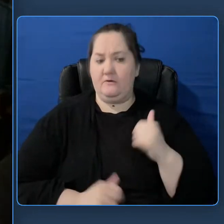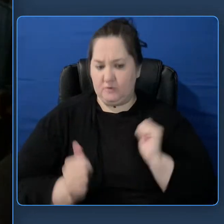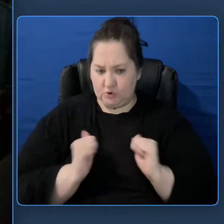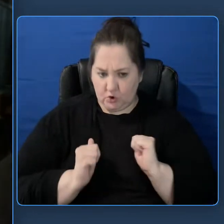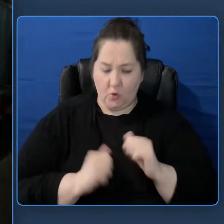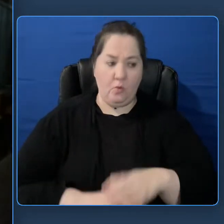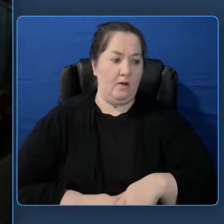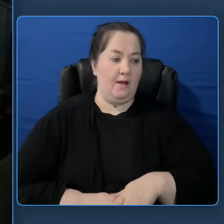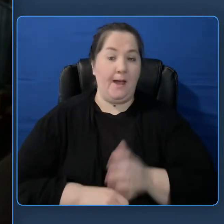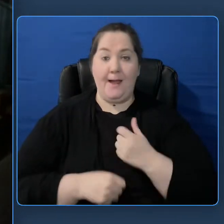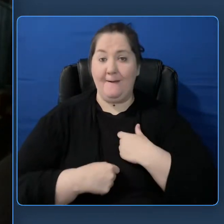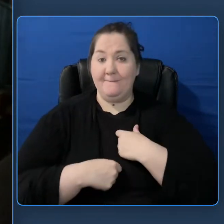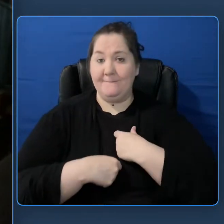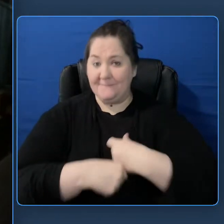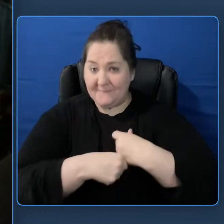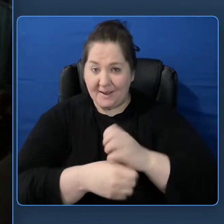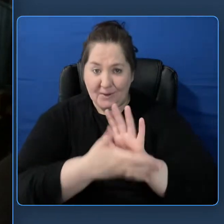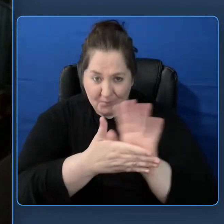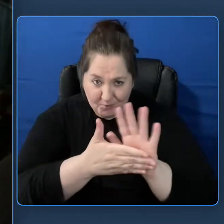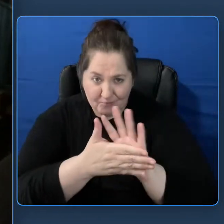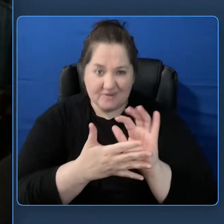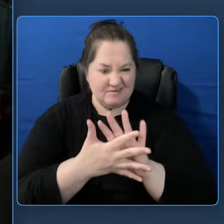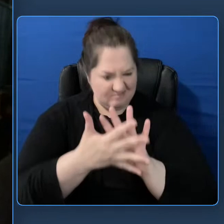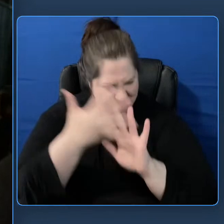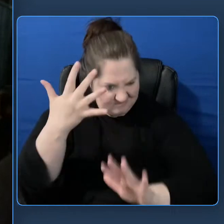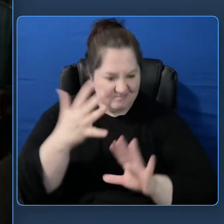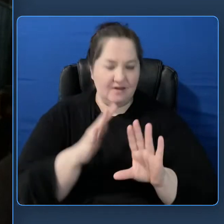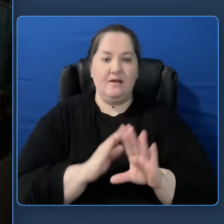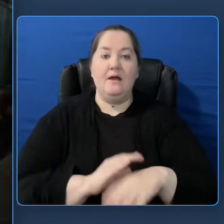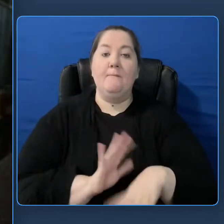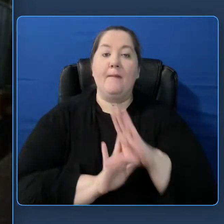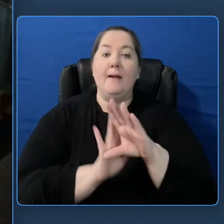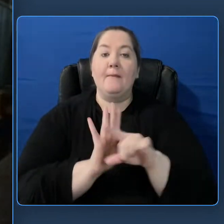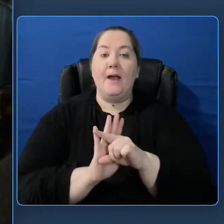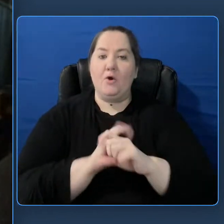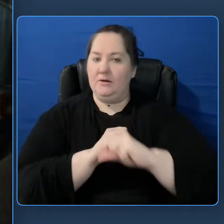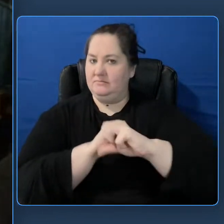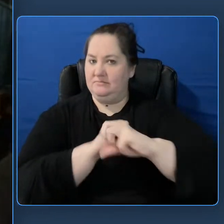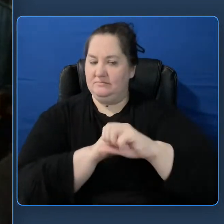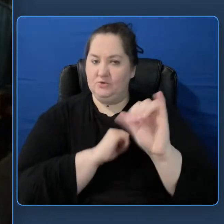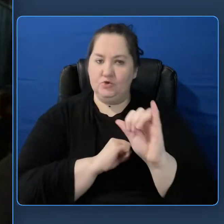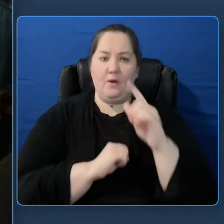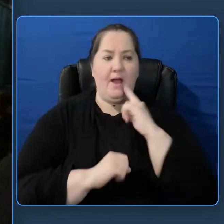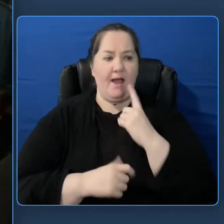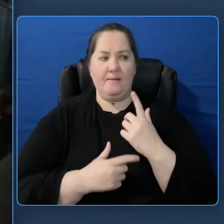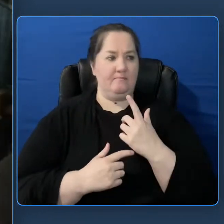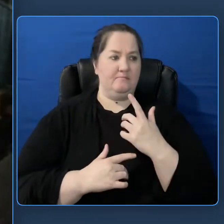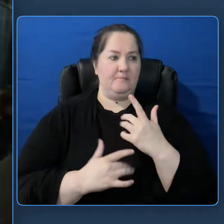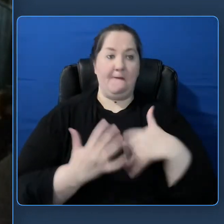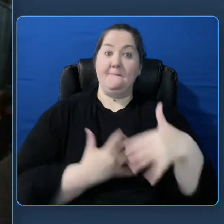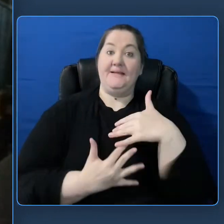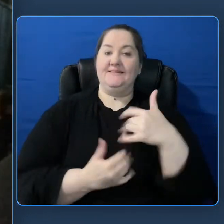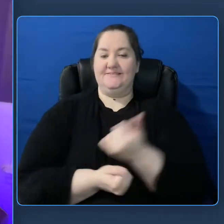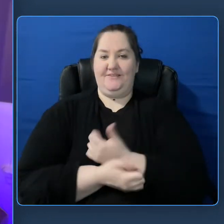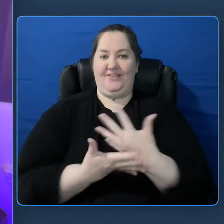a filmmaker, and I've done a lot of different things. My background is advertising. So, I'm a mix of a little bit of everything.